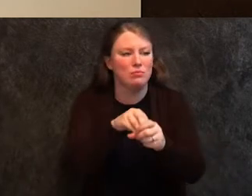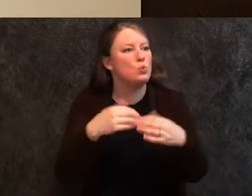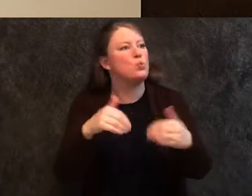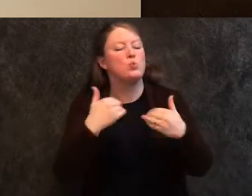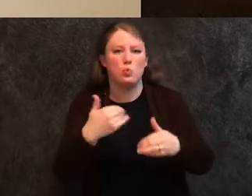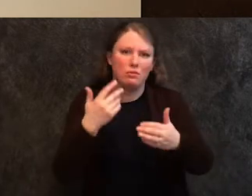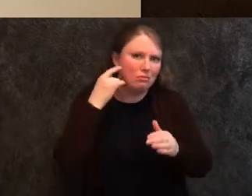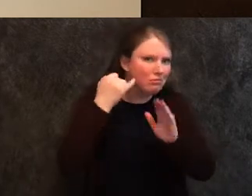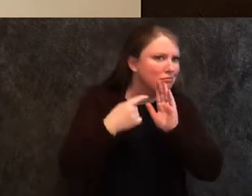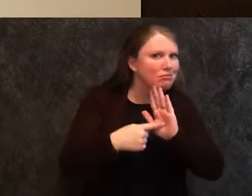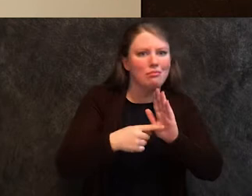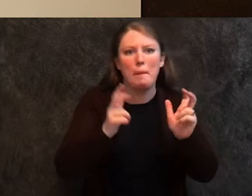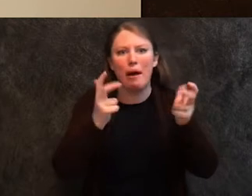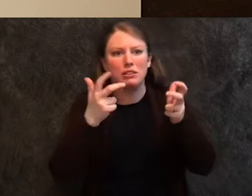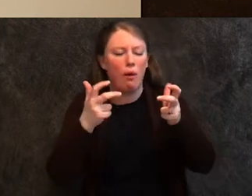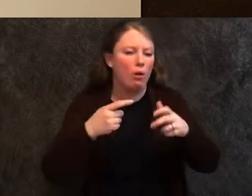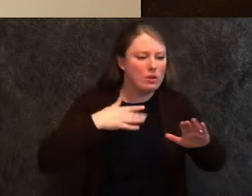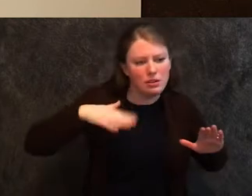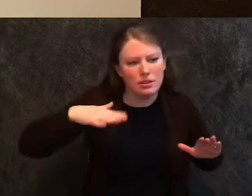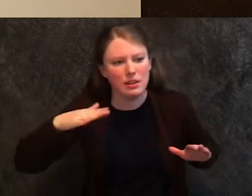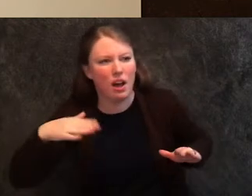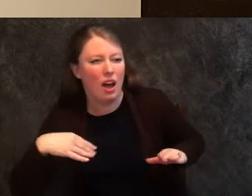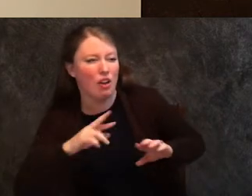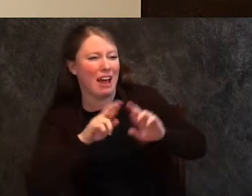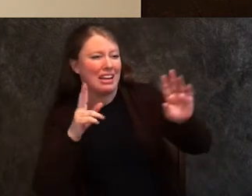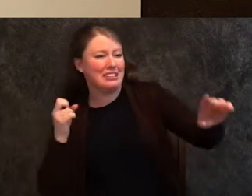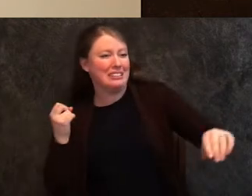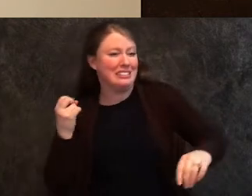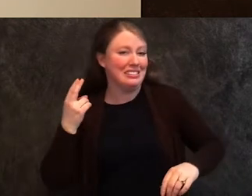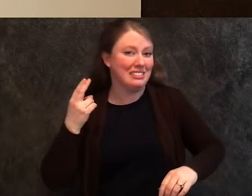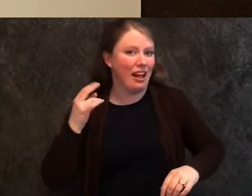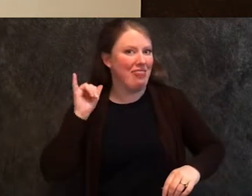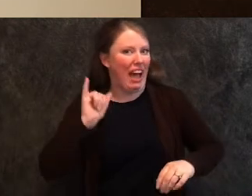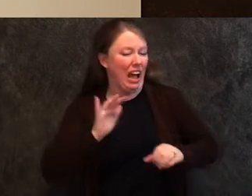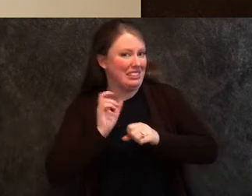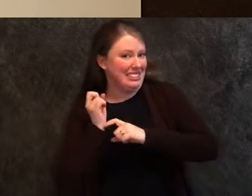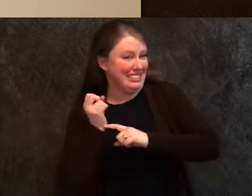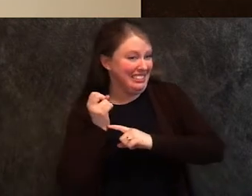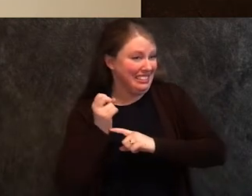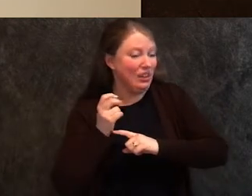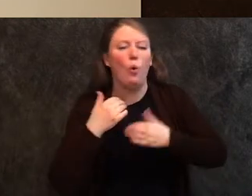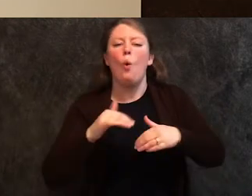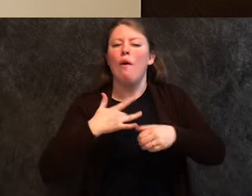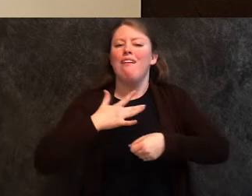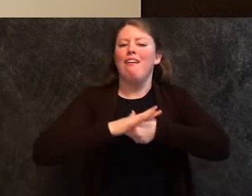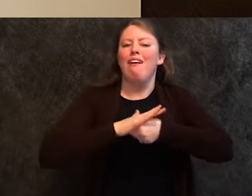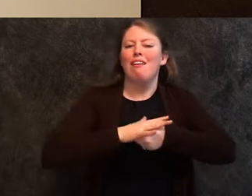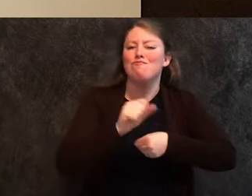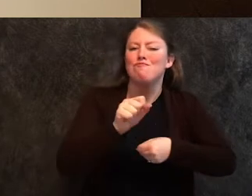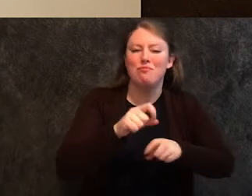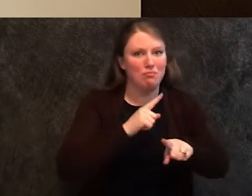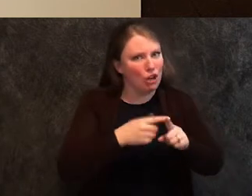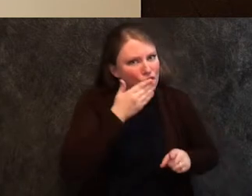really stressful situations. But it's not a stressful situation, it's a pressure situation called the clutch, right? Or maybe if you think of public speaking,